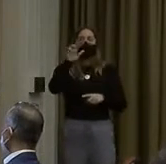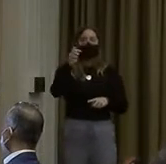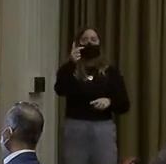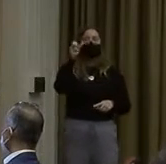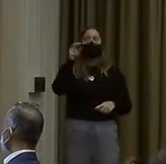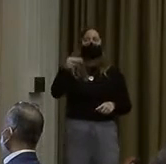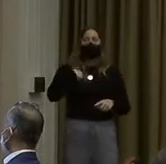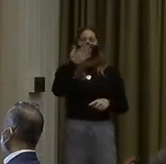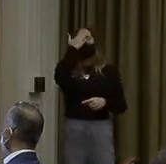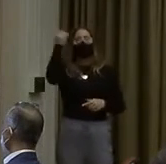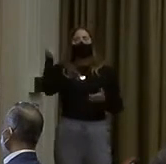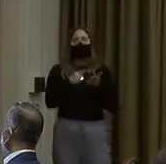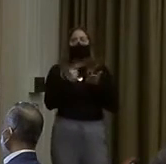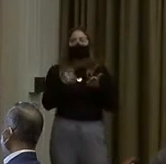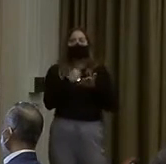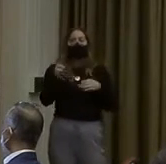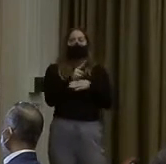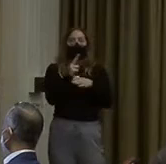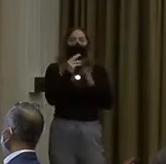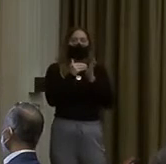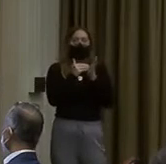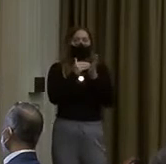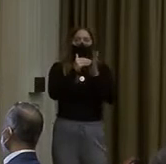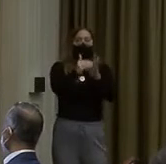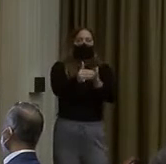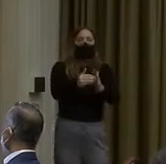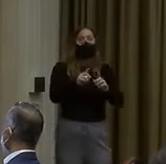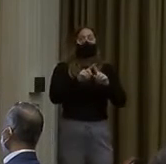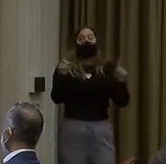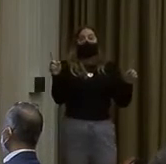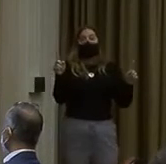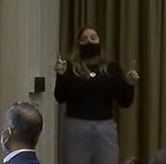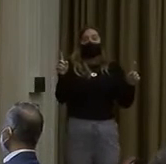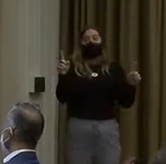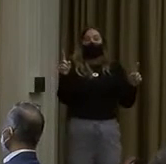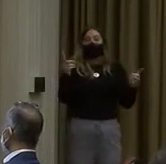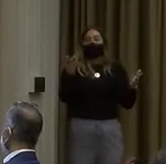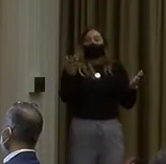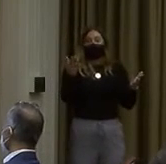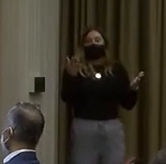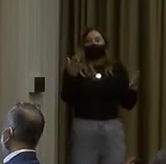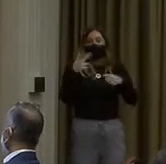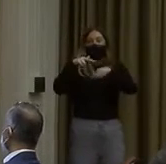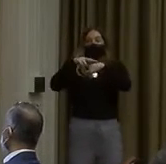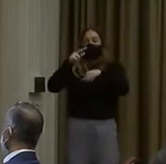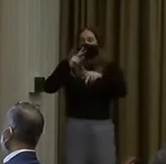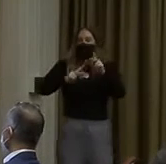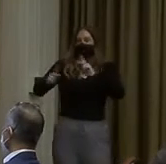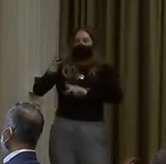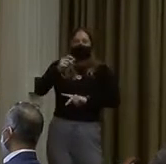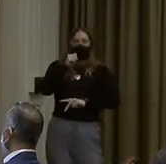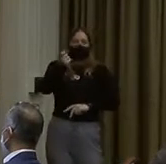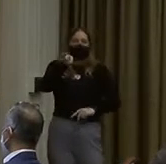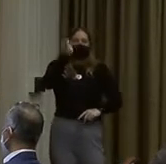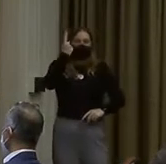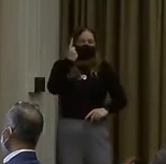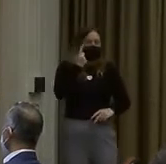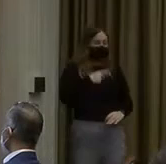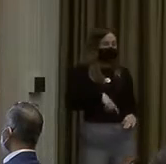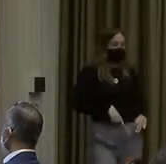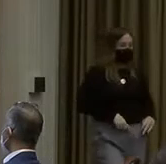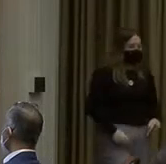forget what the acronyms mean sometimes because we use them so often. But a lay person is not going to understand that.